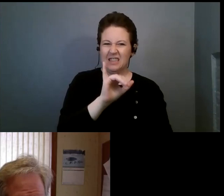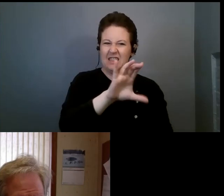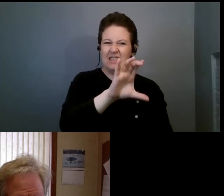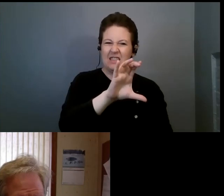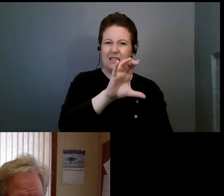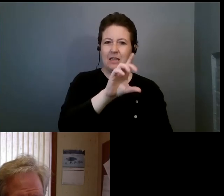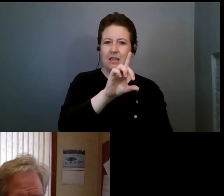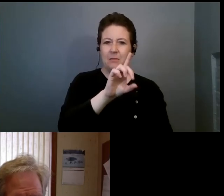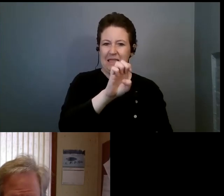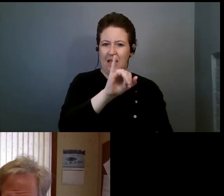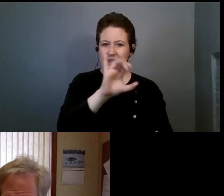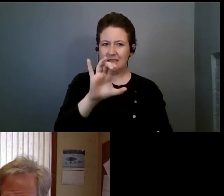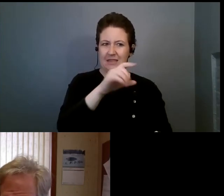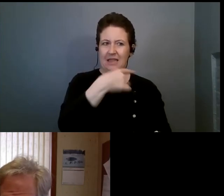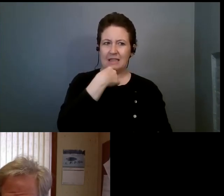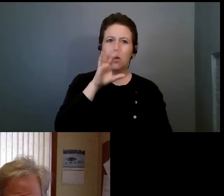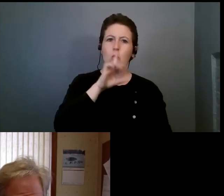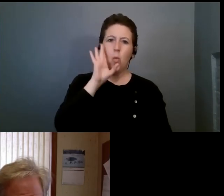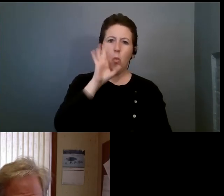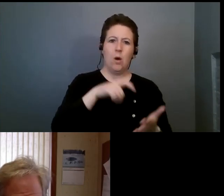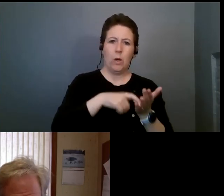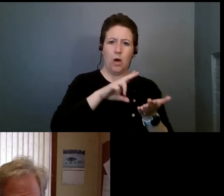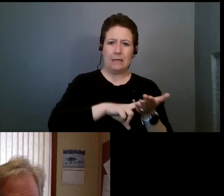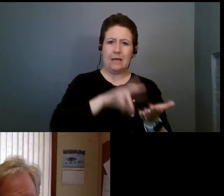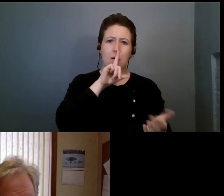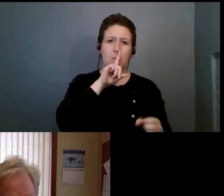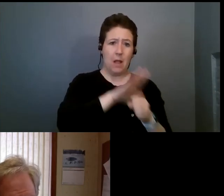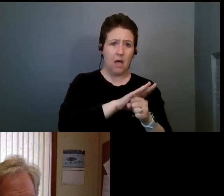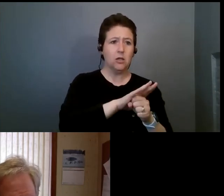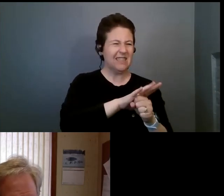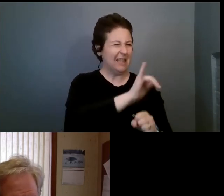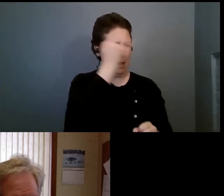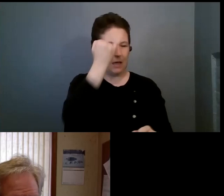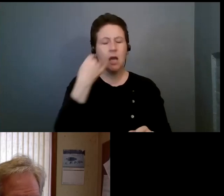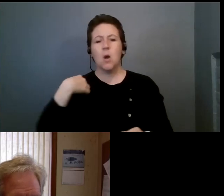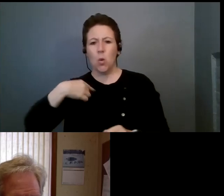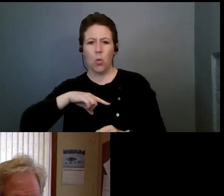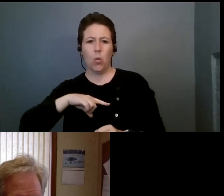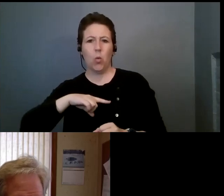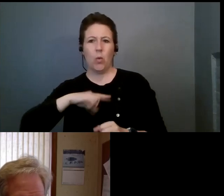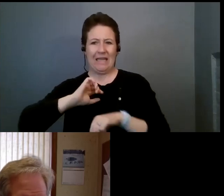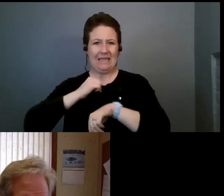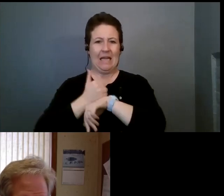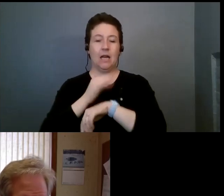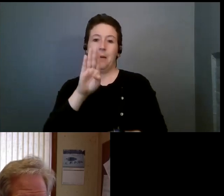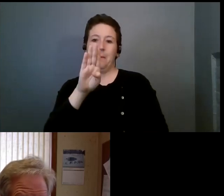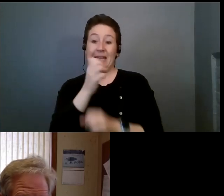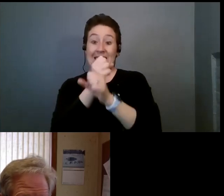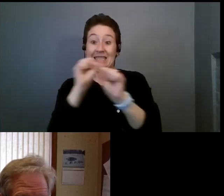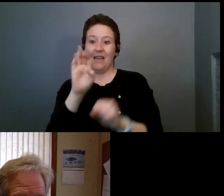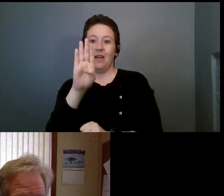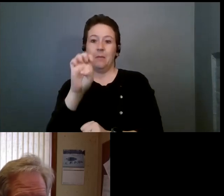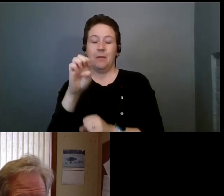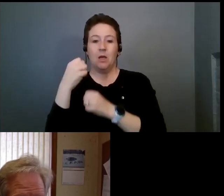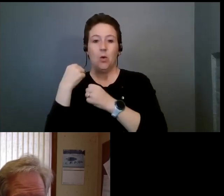that EICC schools will be requiring, we are introducing the Be Safe, Be Responsible pledge, promise,